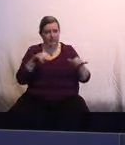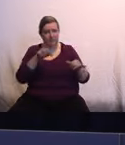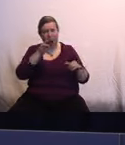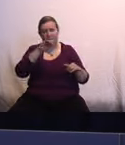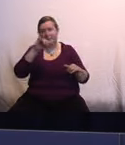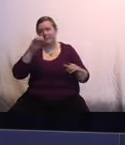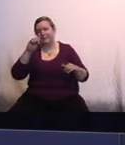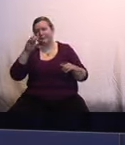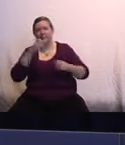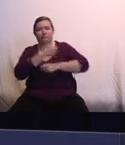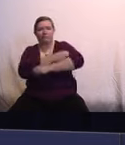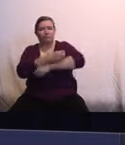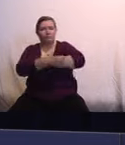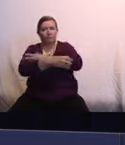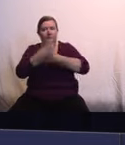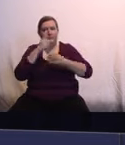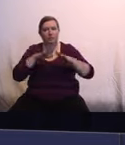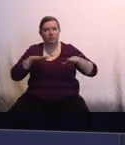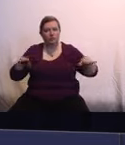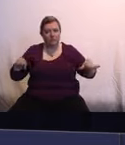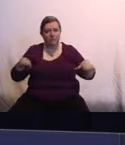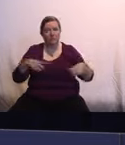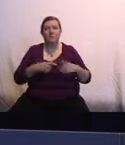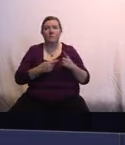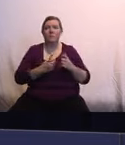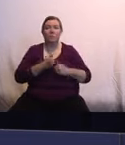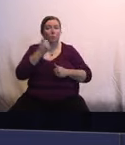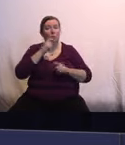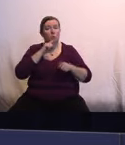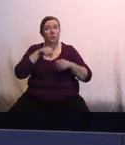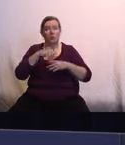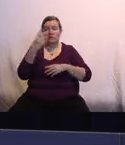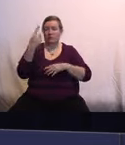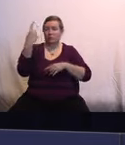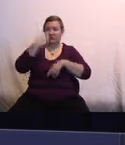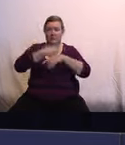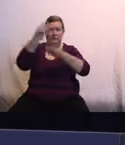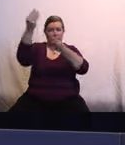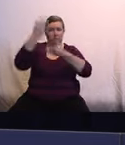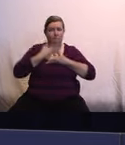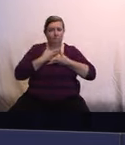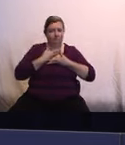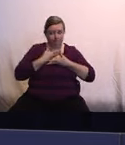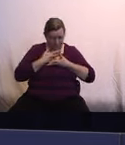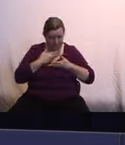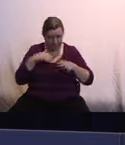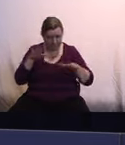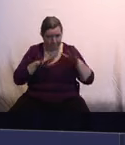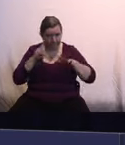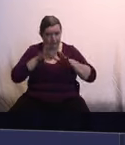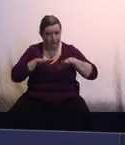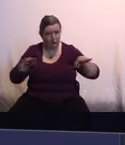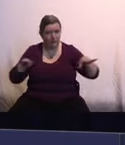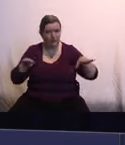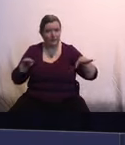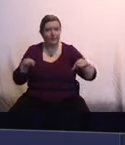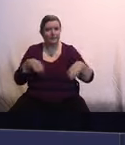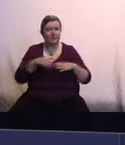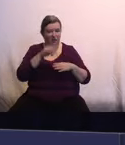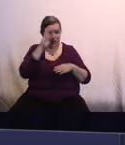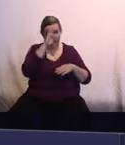most reports we have ever received in a single day, and 6 of those children are currently